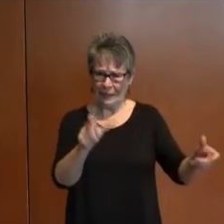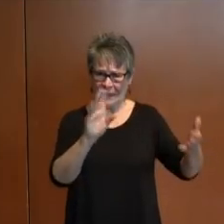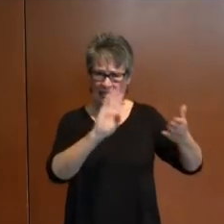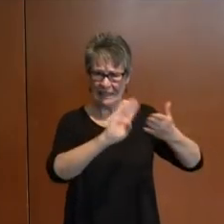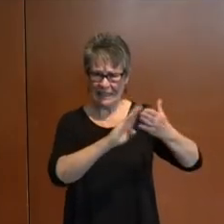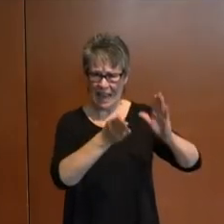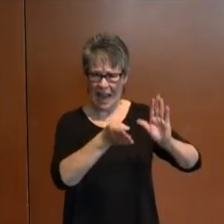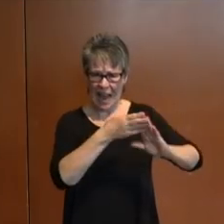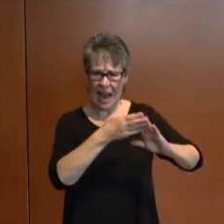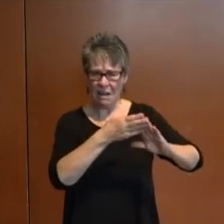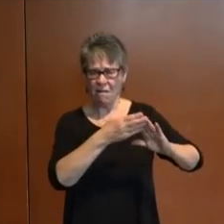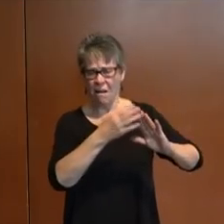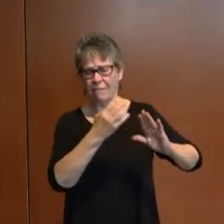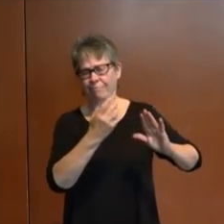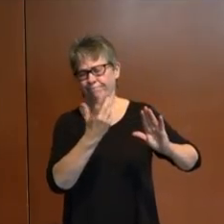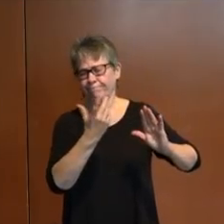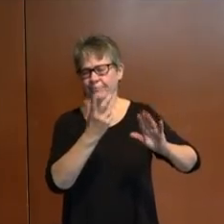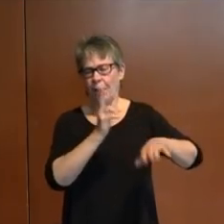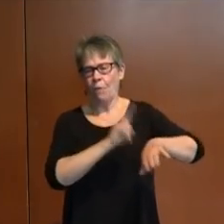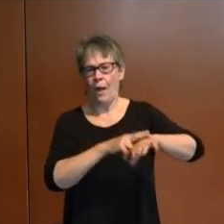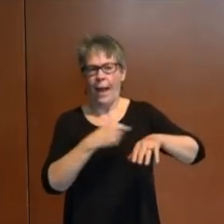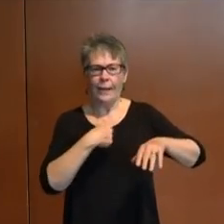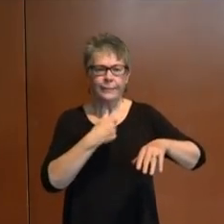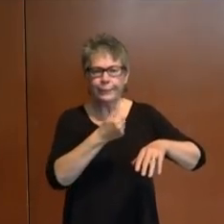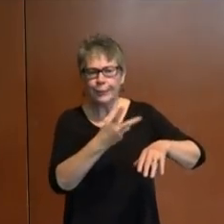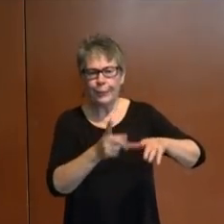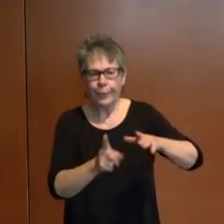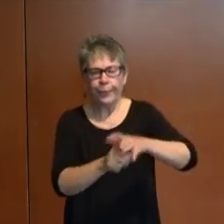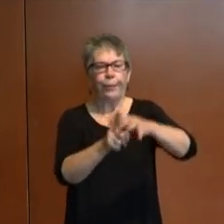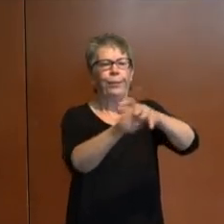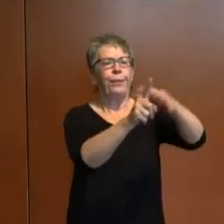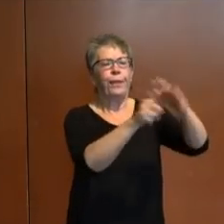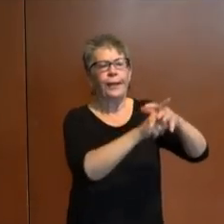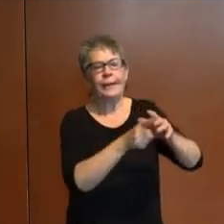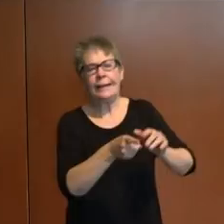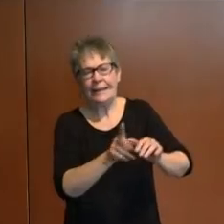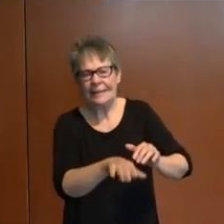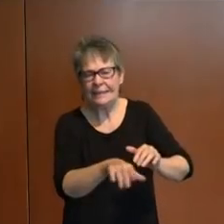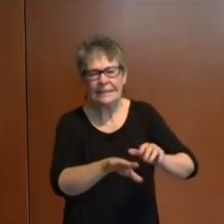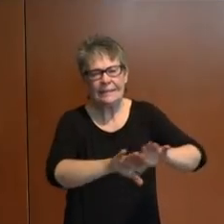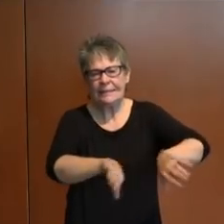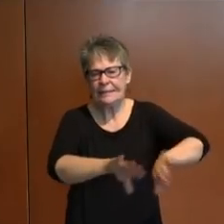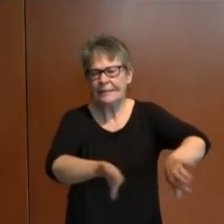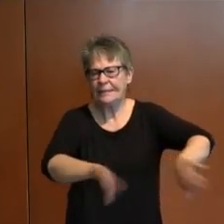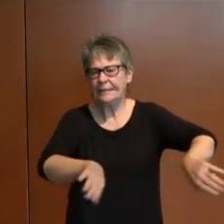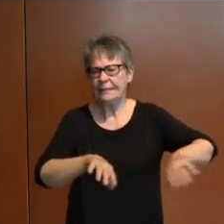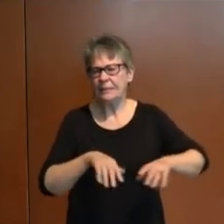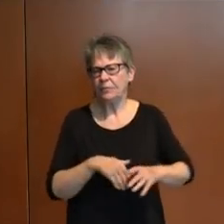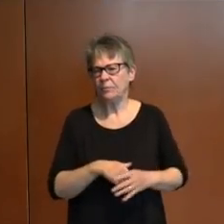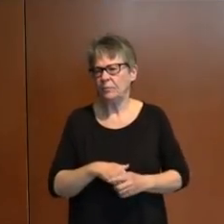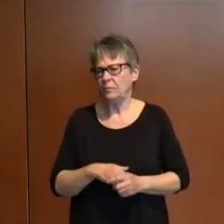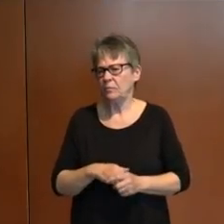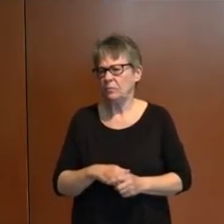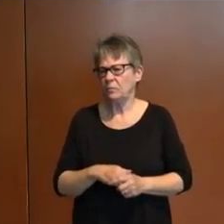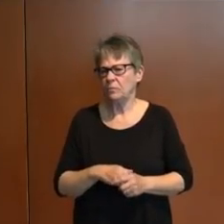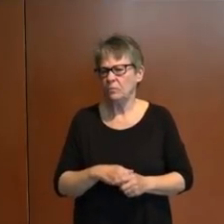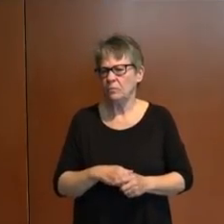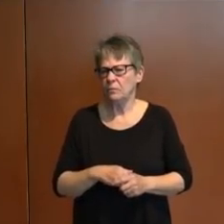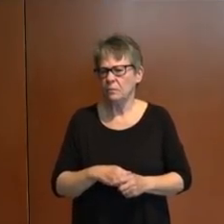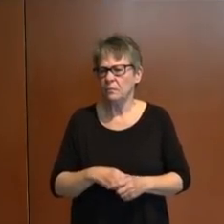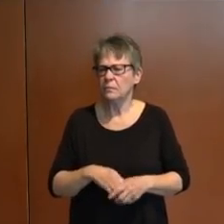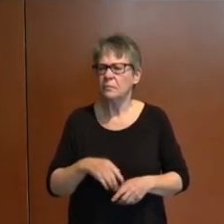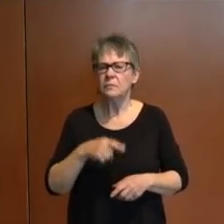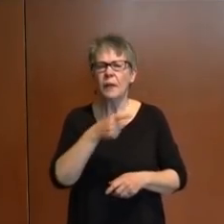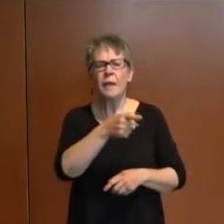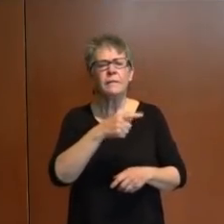I was on with Rabbi Kotler last night, a dear friend, and he went through and he's basically said, listen, let me just to give you an example